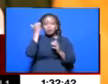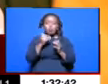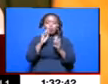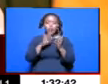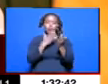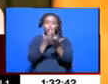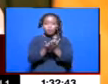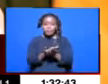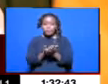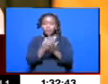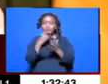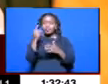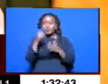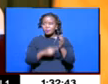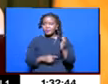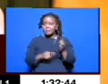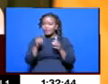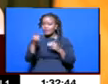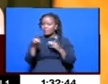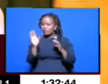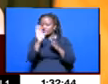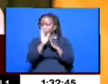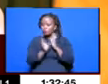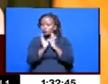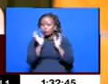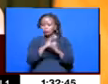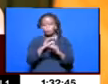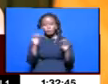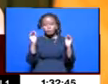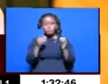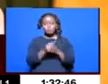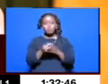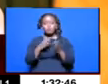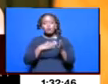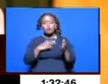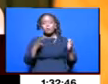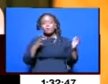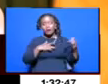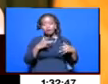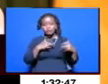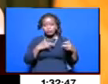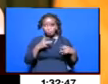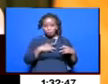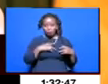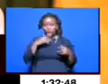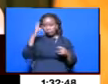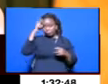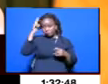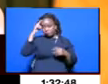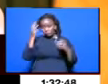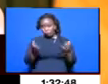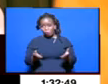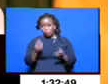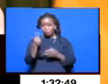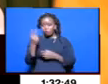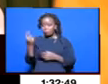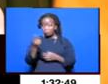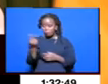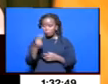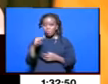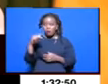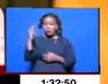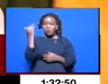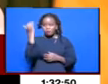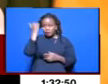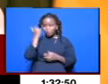that schedule unconstitutional. I have considered the reasoning by the two superior courts, I